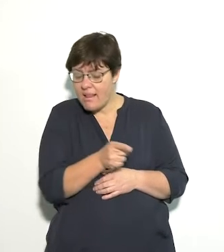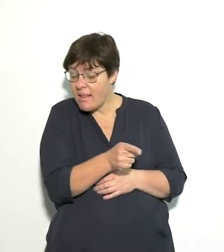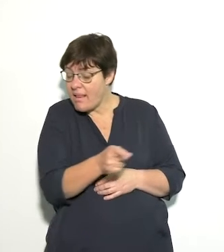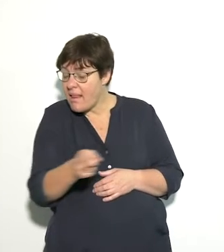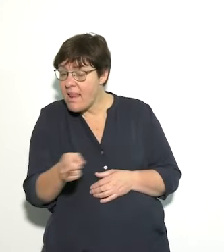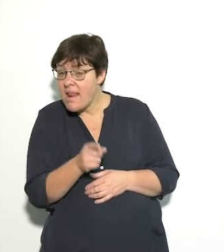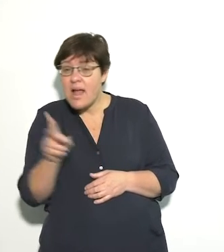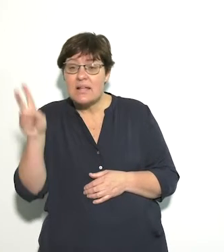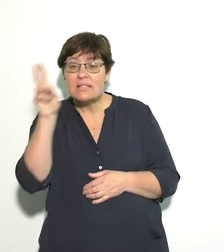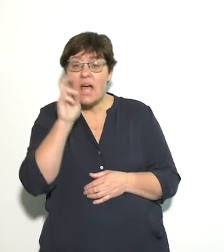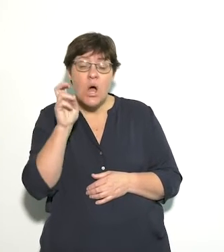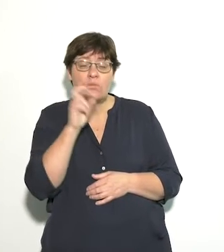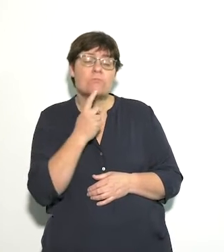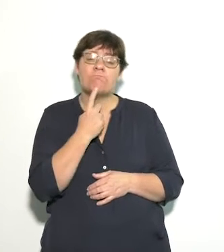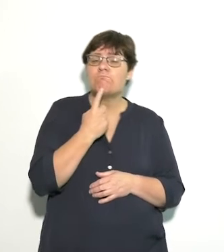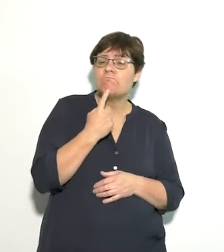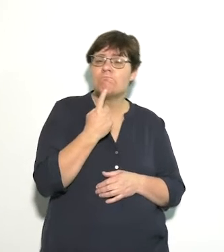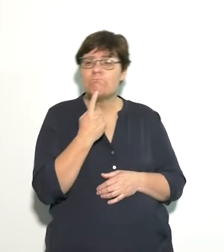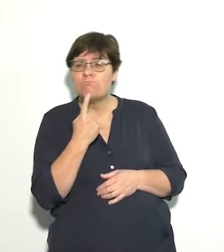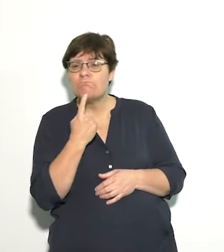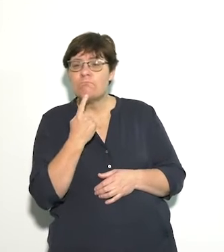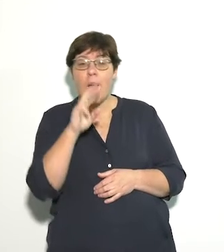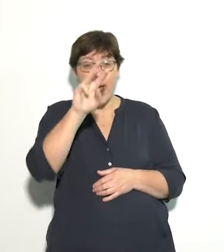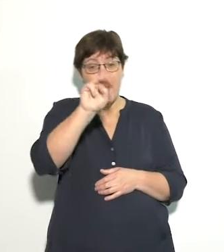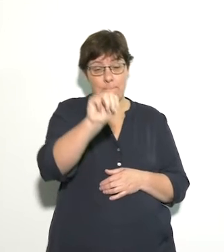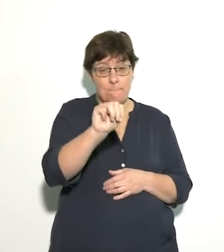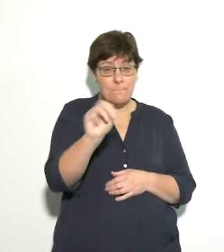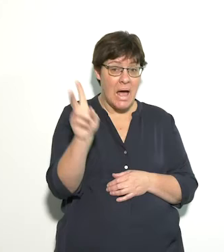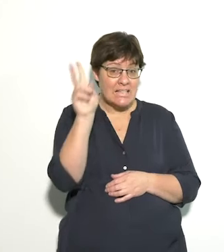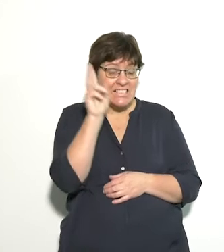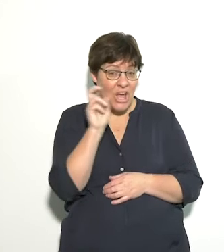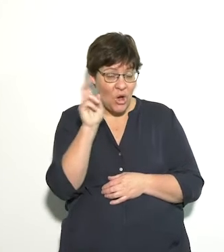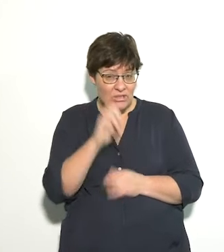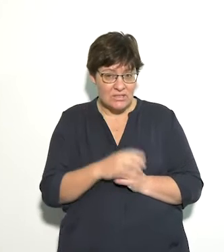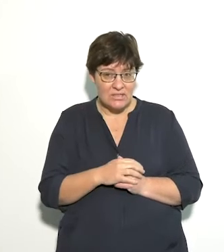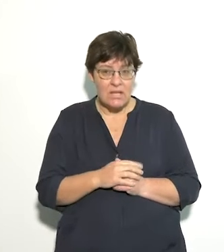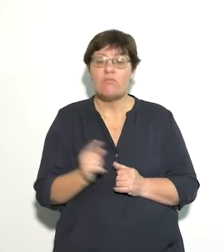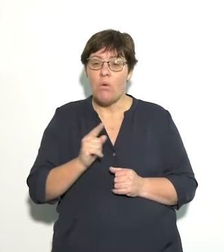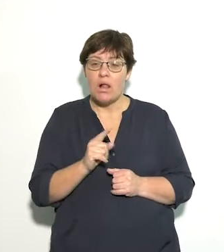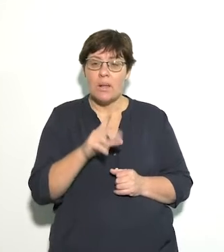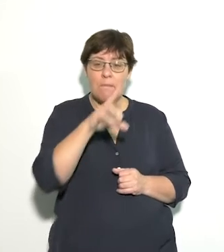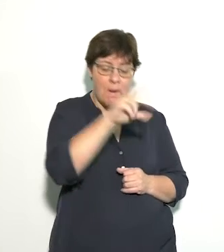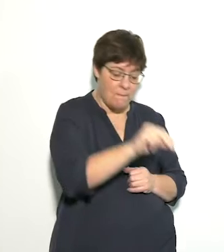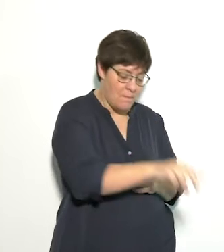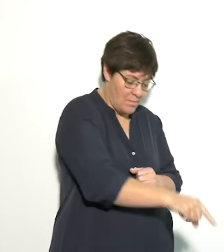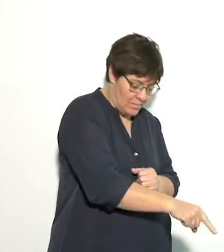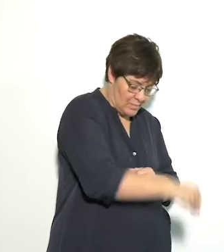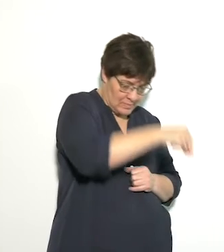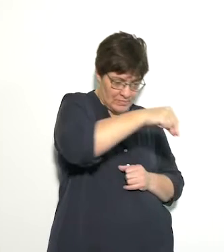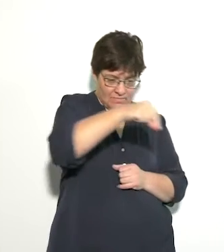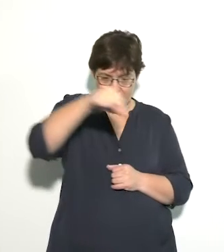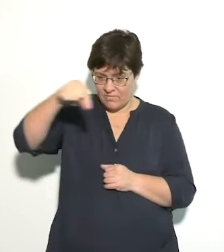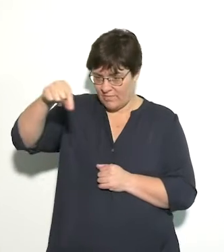these sounds makes the mmm sound? And your children are going to come and they're going to show